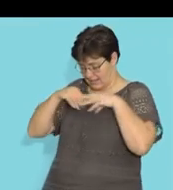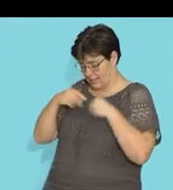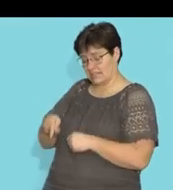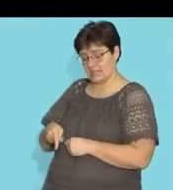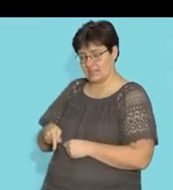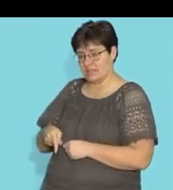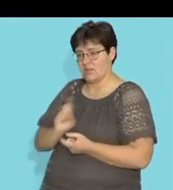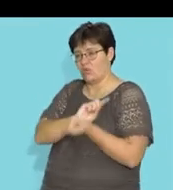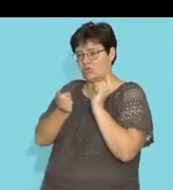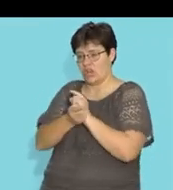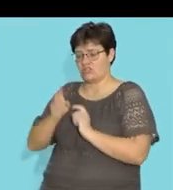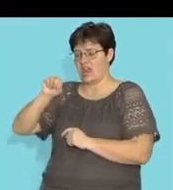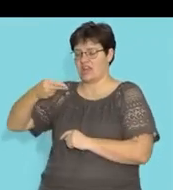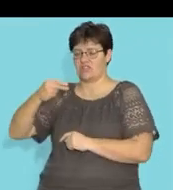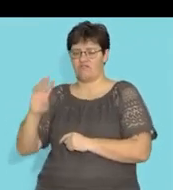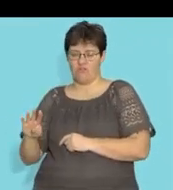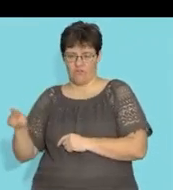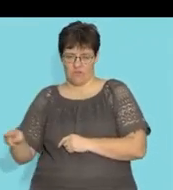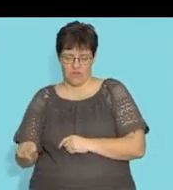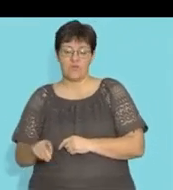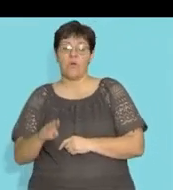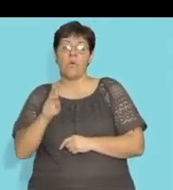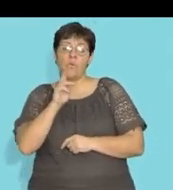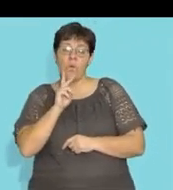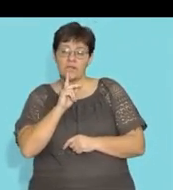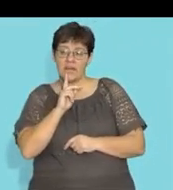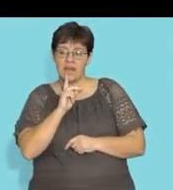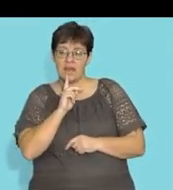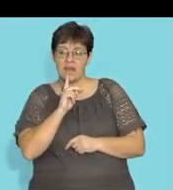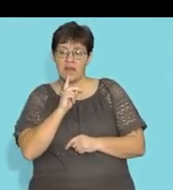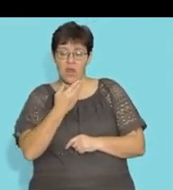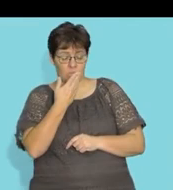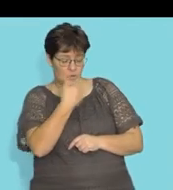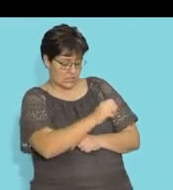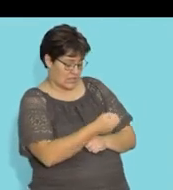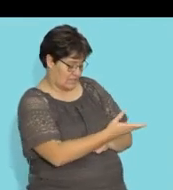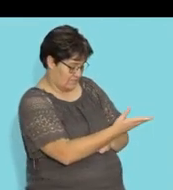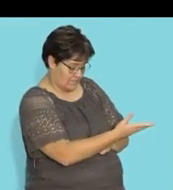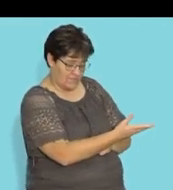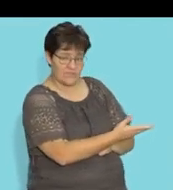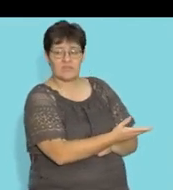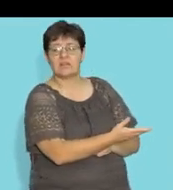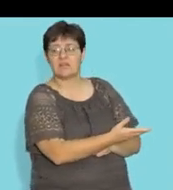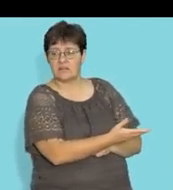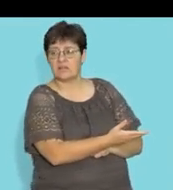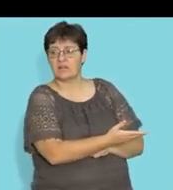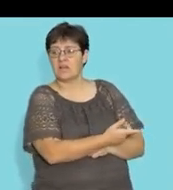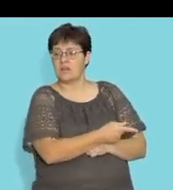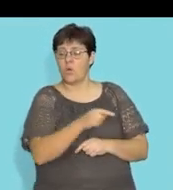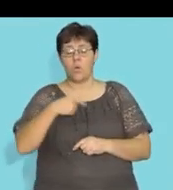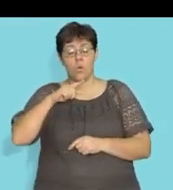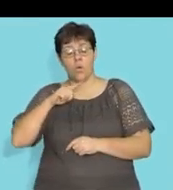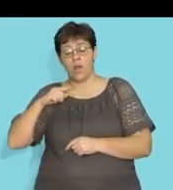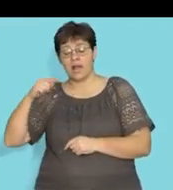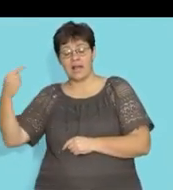Okay? And the water, because water is the acid, water will now in my forward reaction